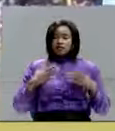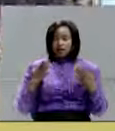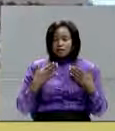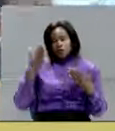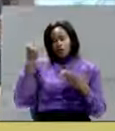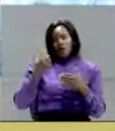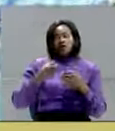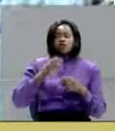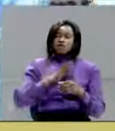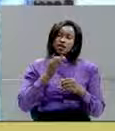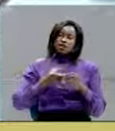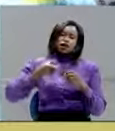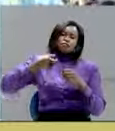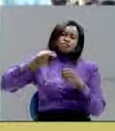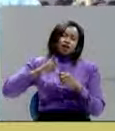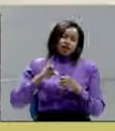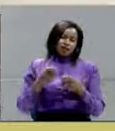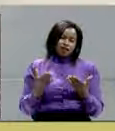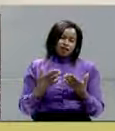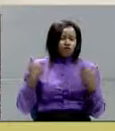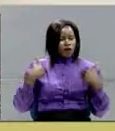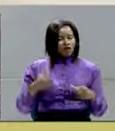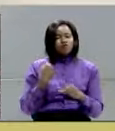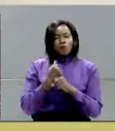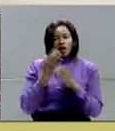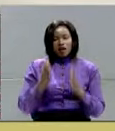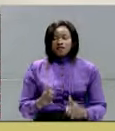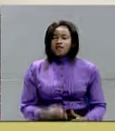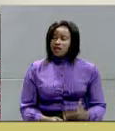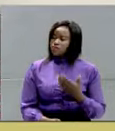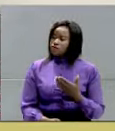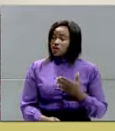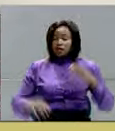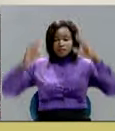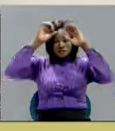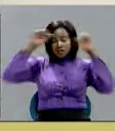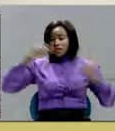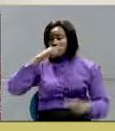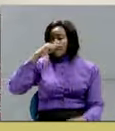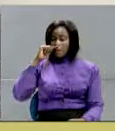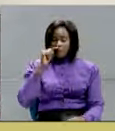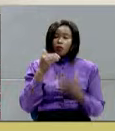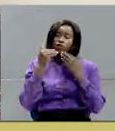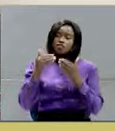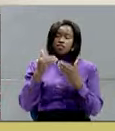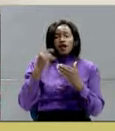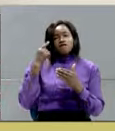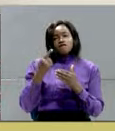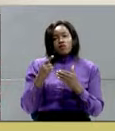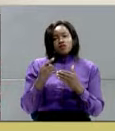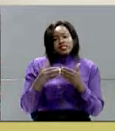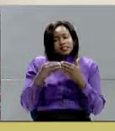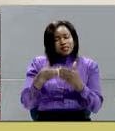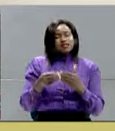of health workers across the country. President Yoweri Museveni for championing this, because he is